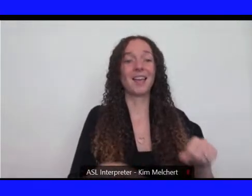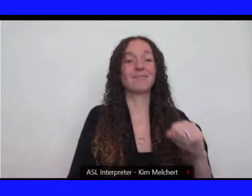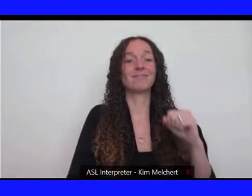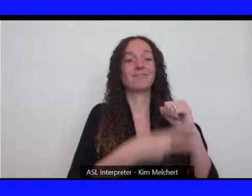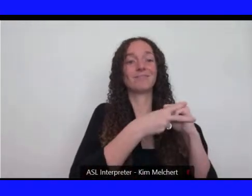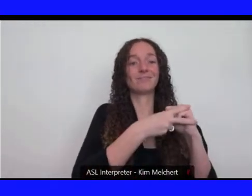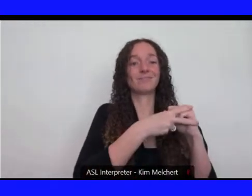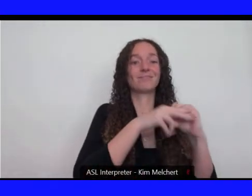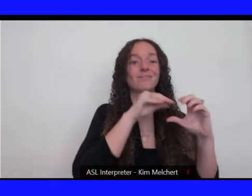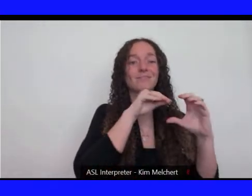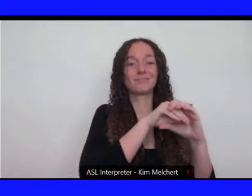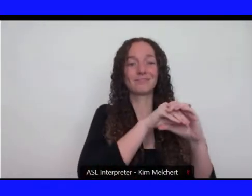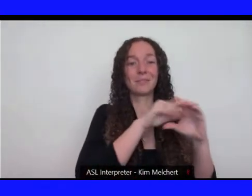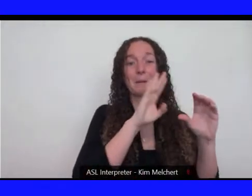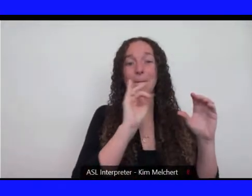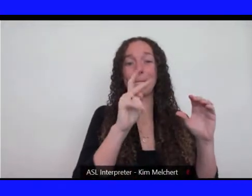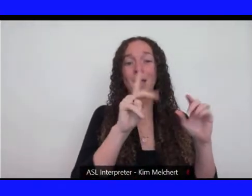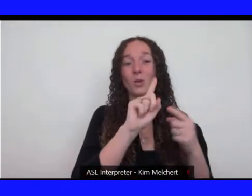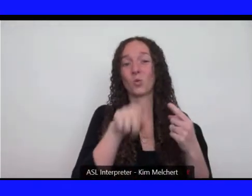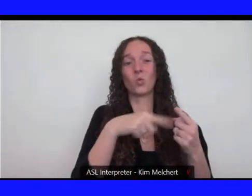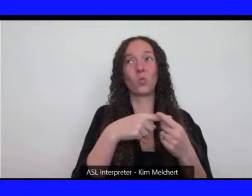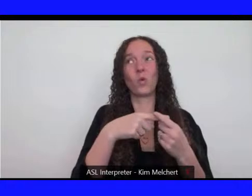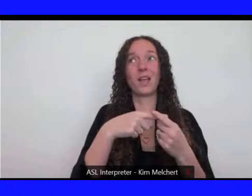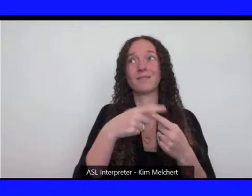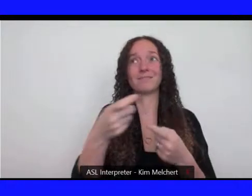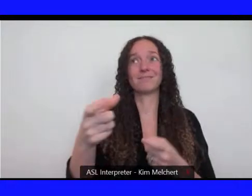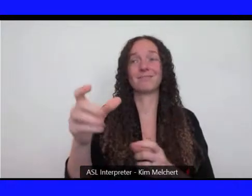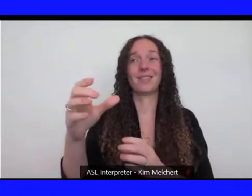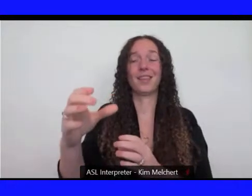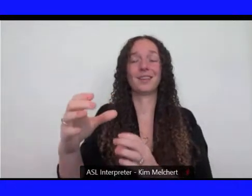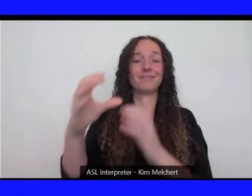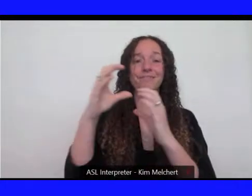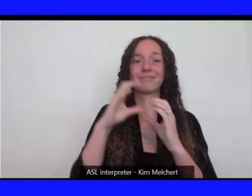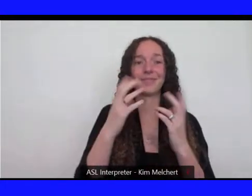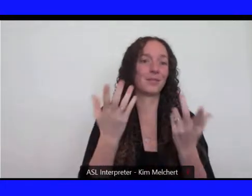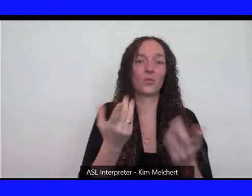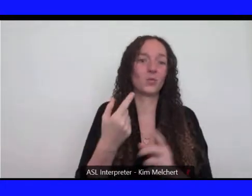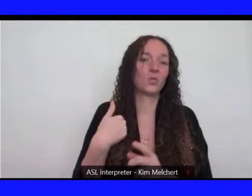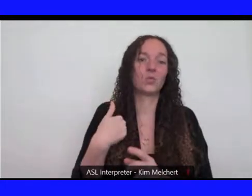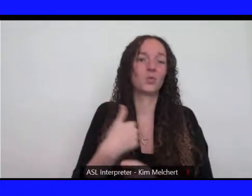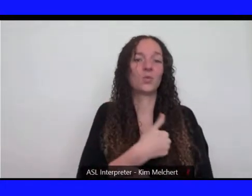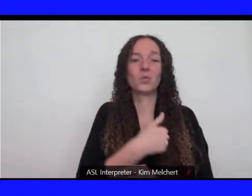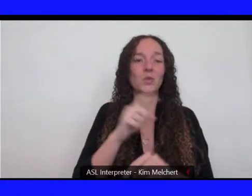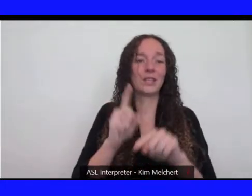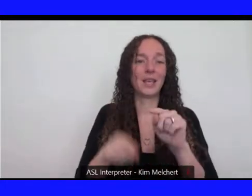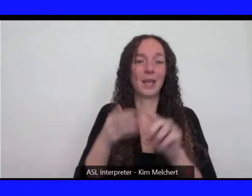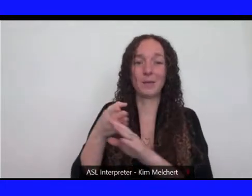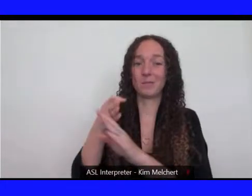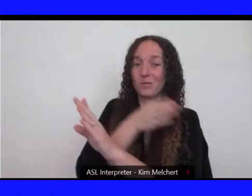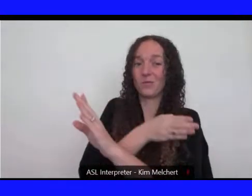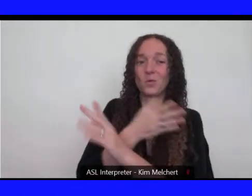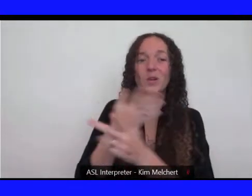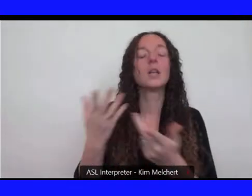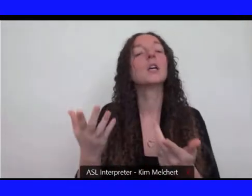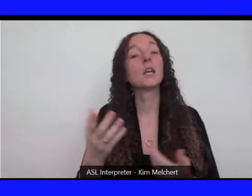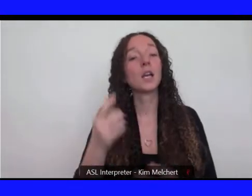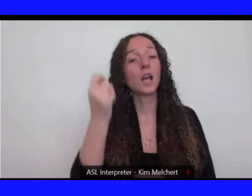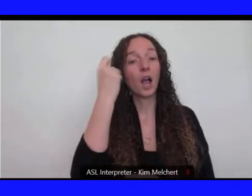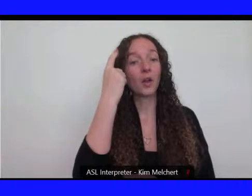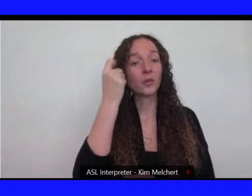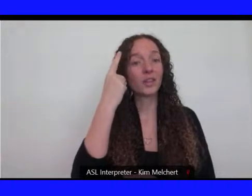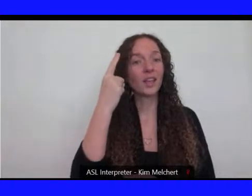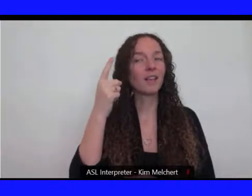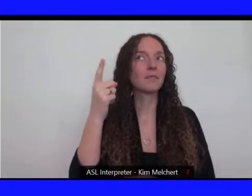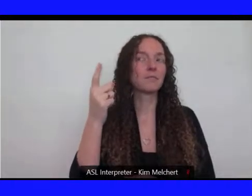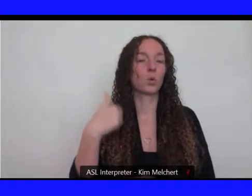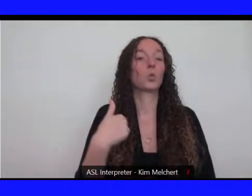And that what keeps happening is they send us some money and then it stops. And then the electeds